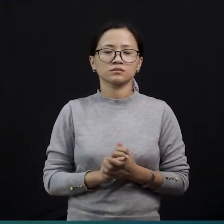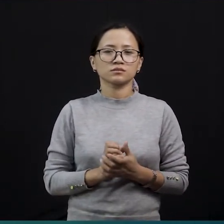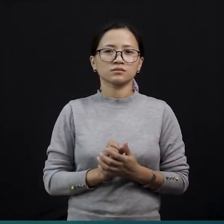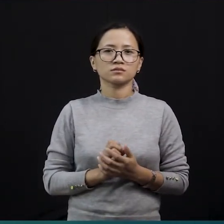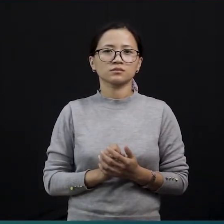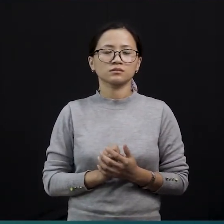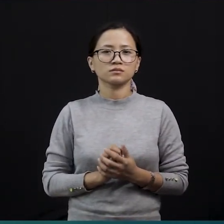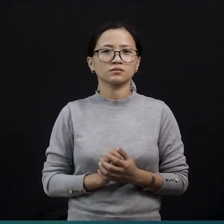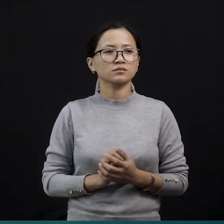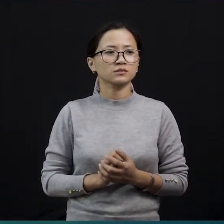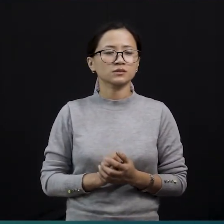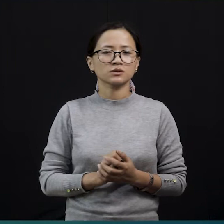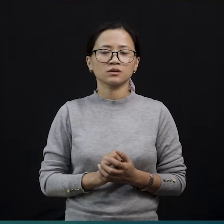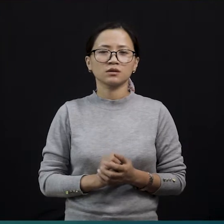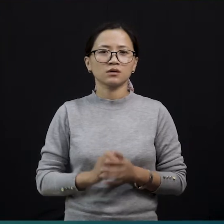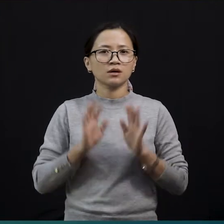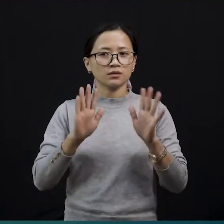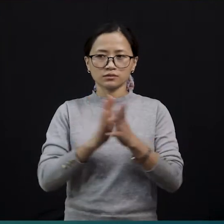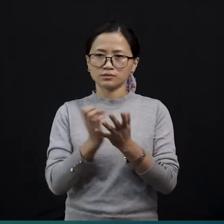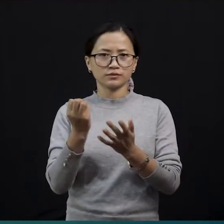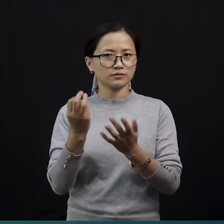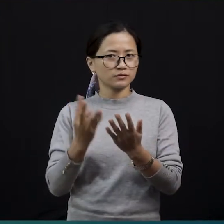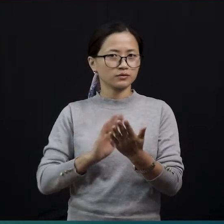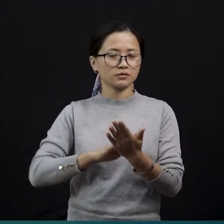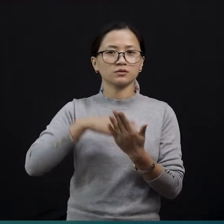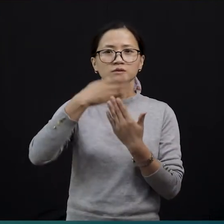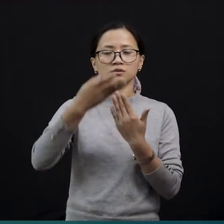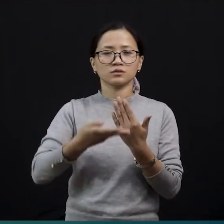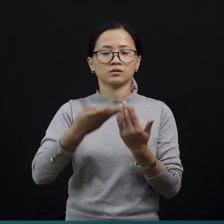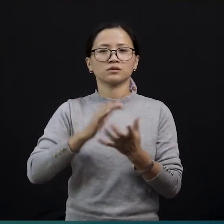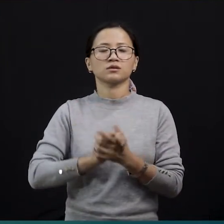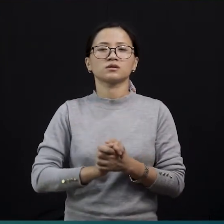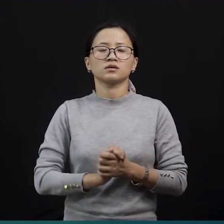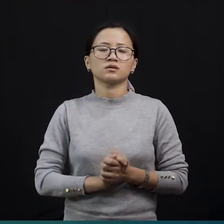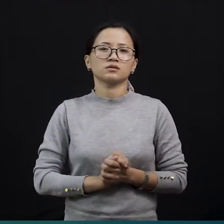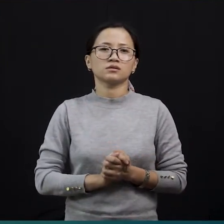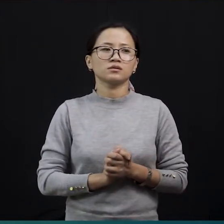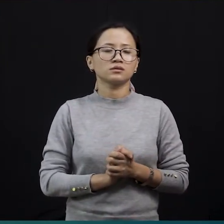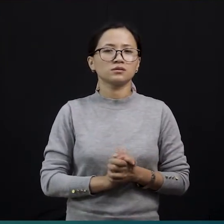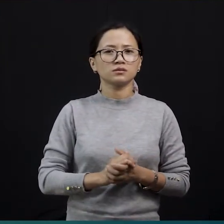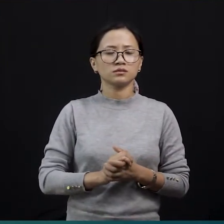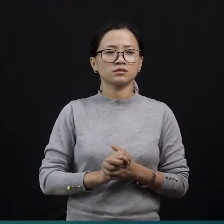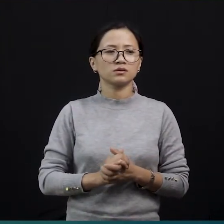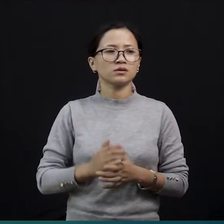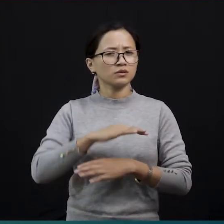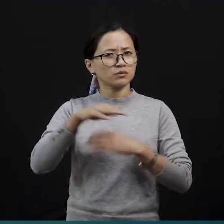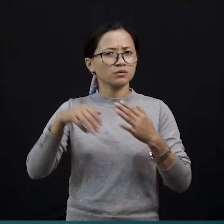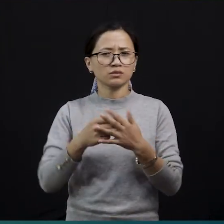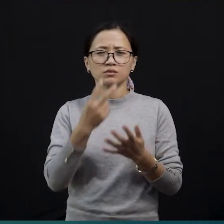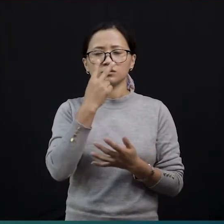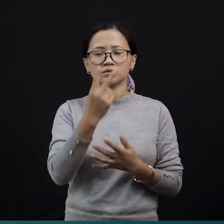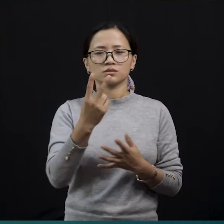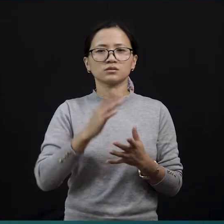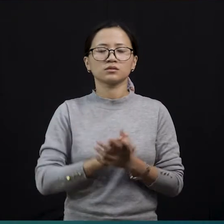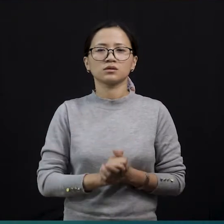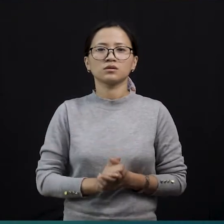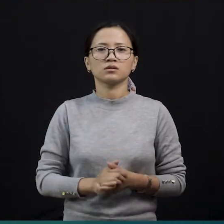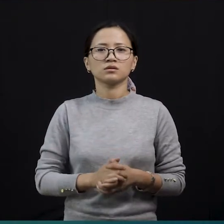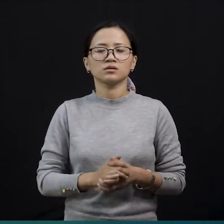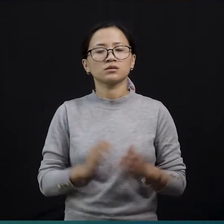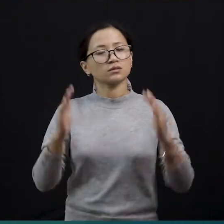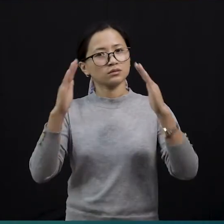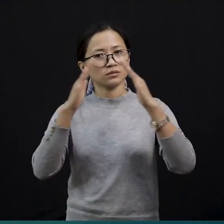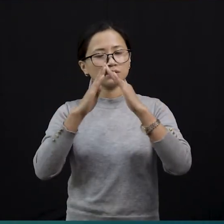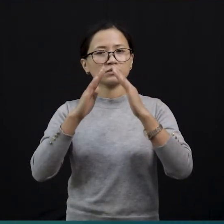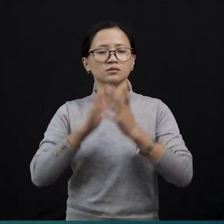topic that we have is about the calendar. Now, in calendar, we all see in our